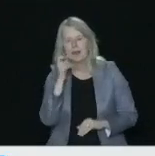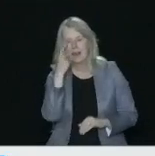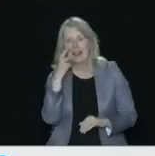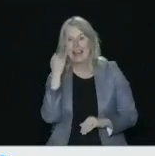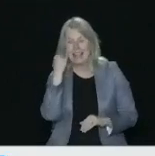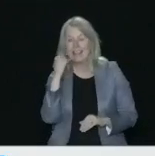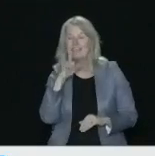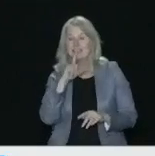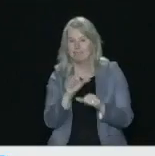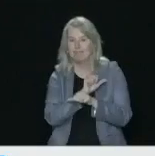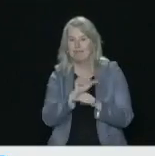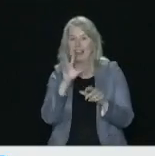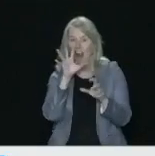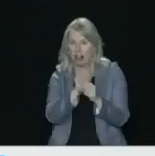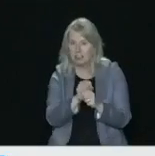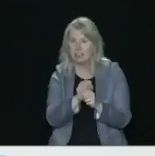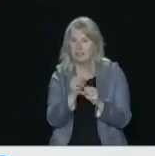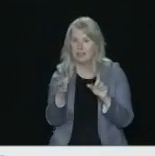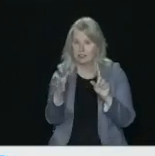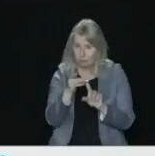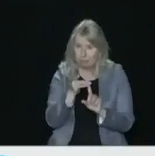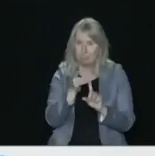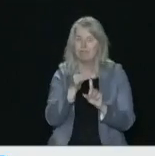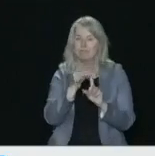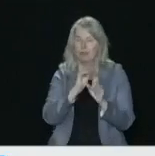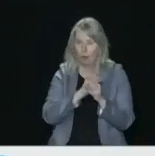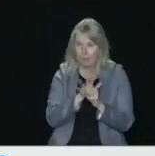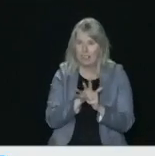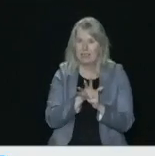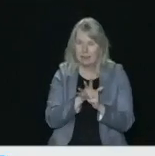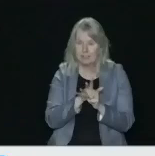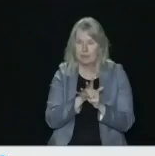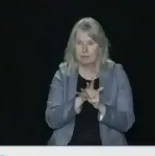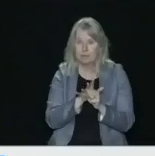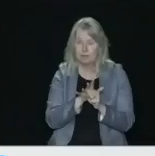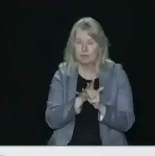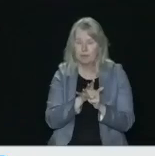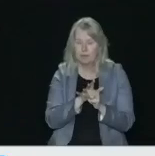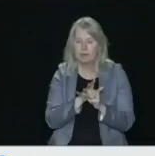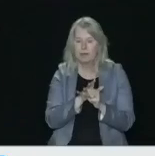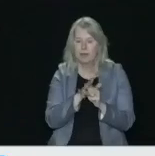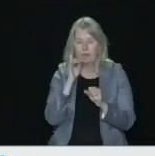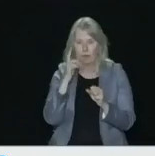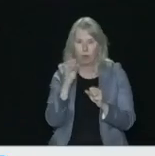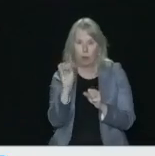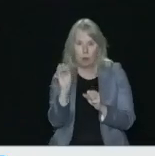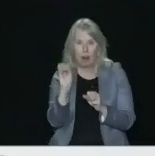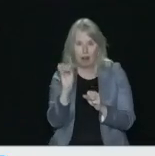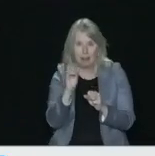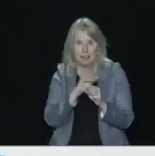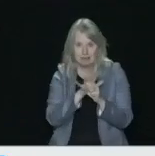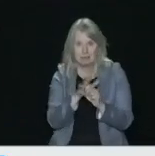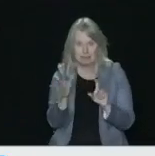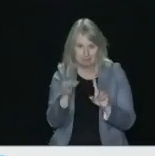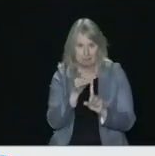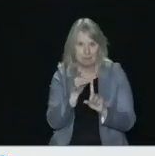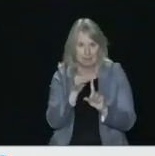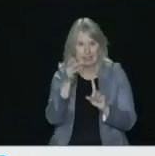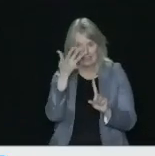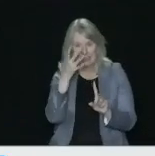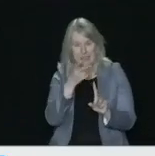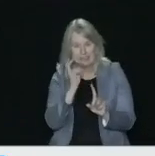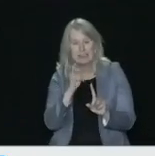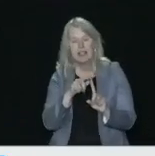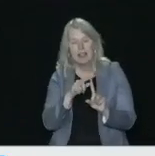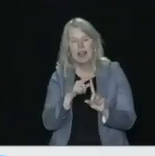against transmission, infection, and against severe outcomes, and you know, together with